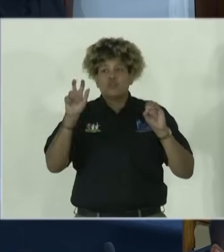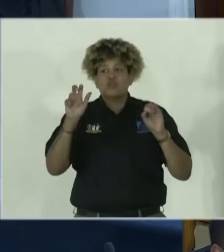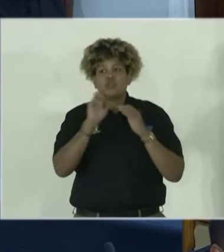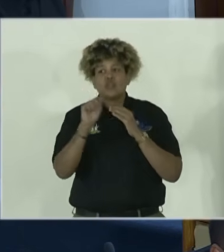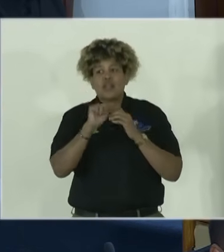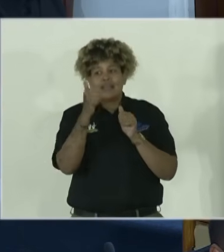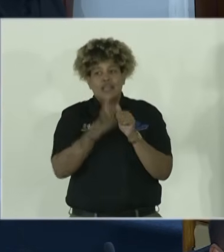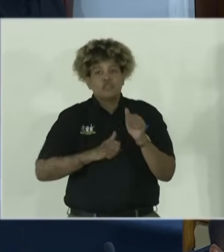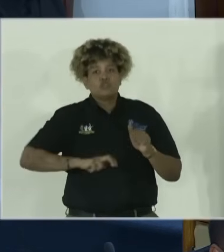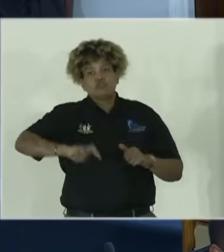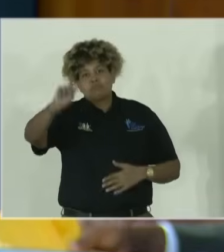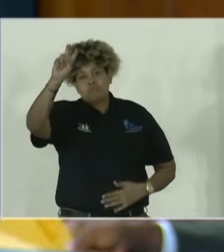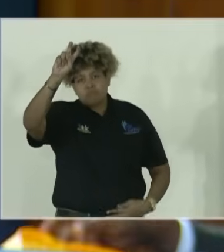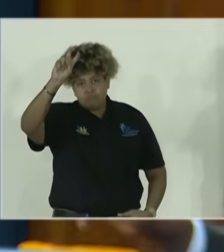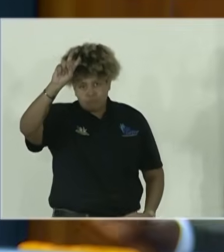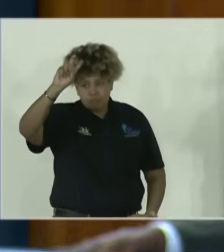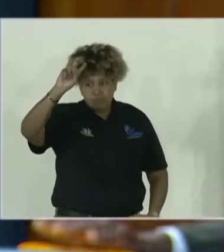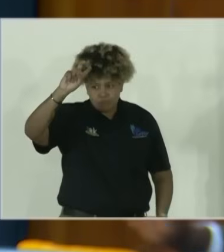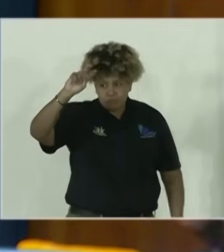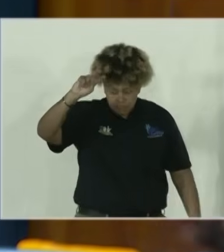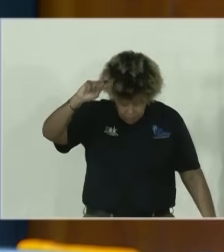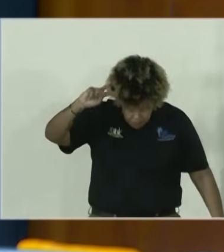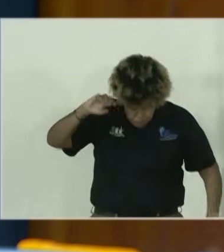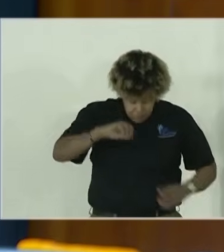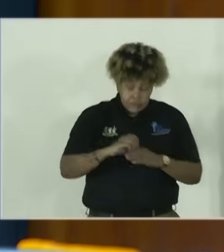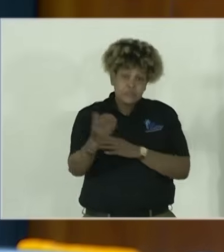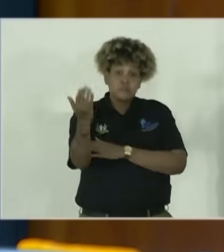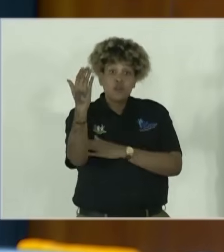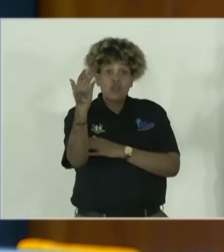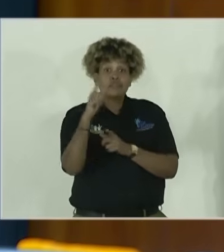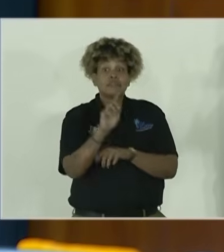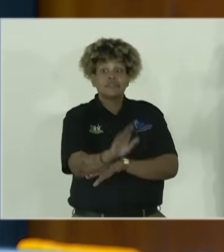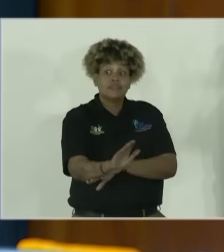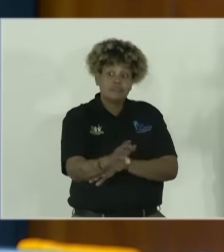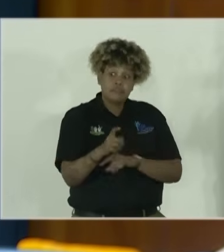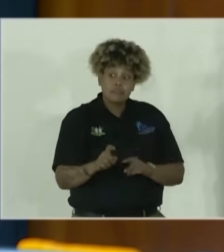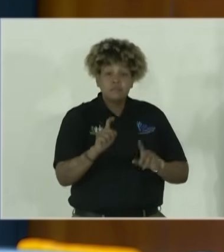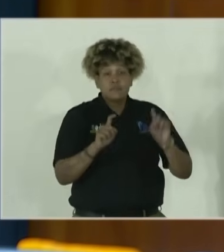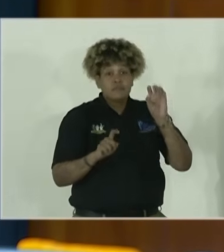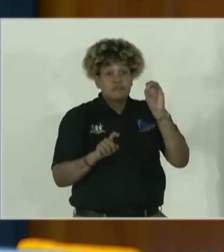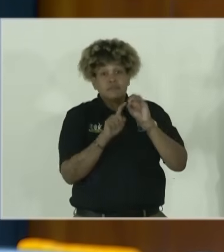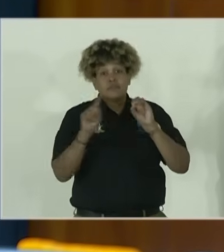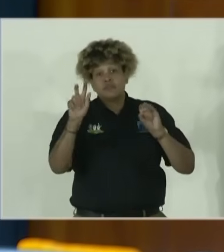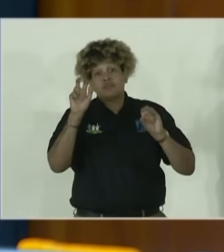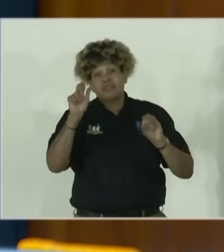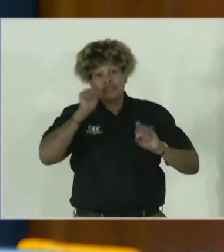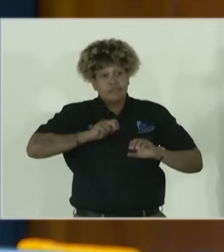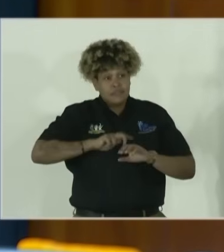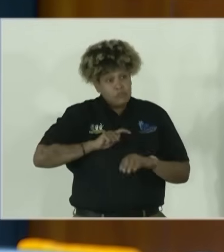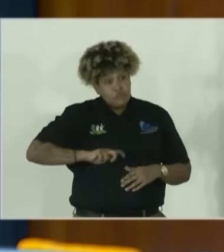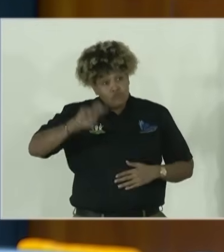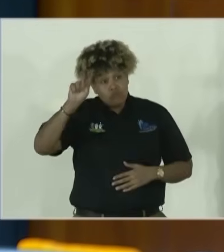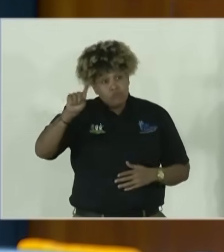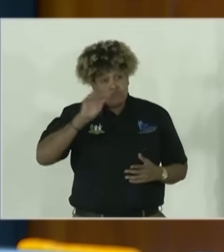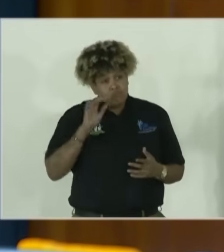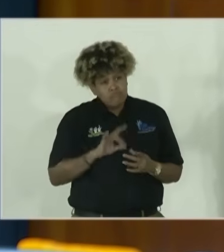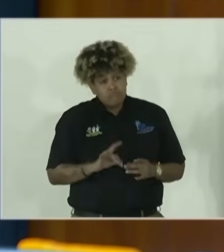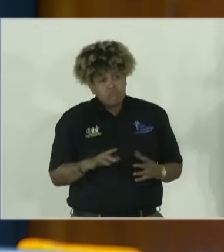$300 per trip in the morning and in the evening. So you're talking